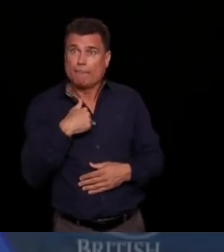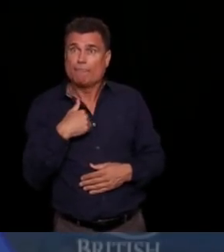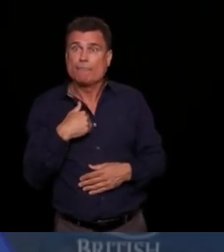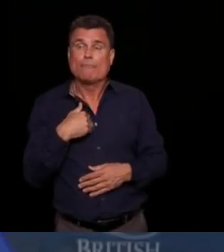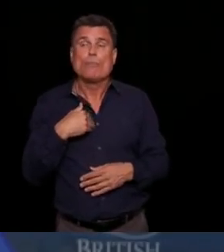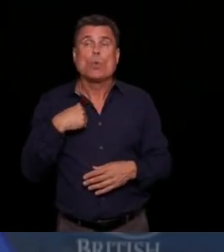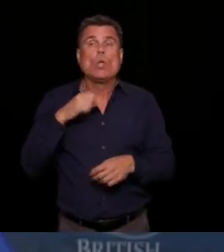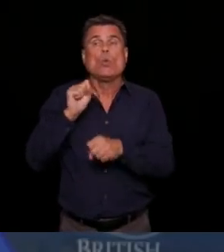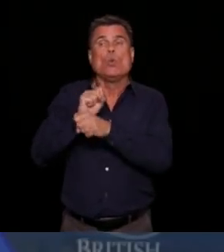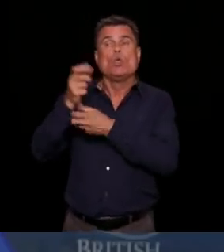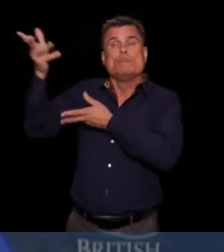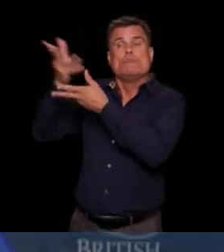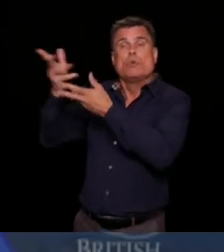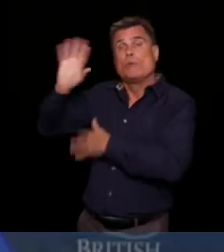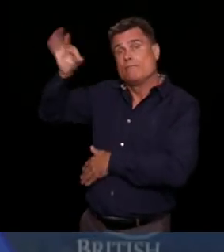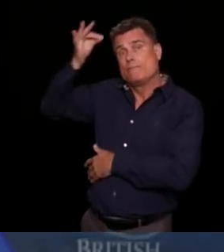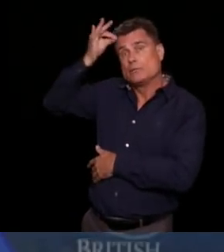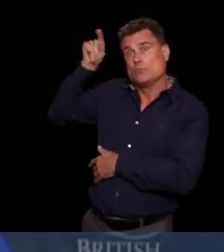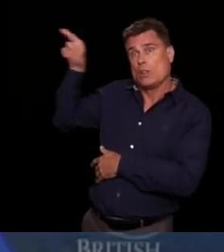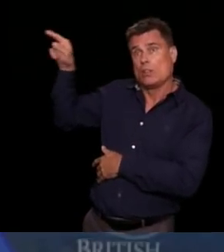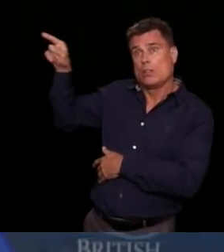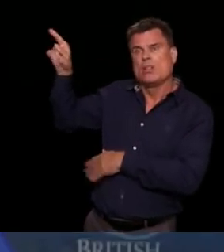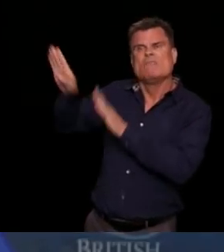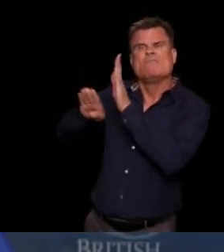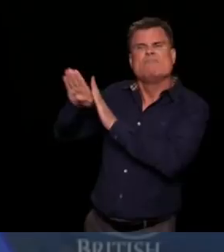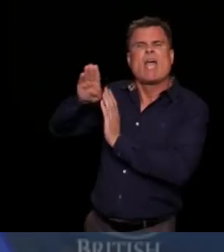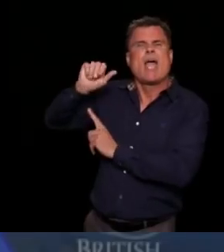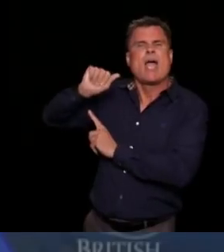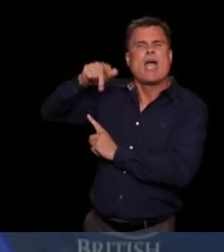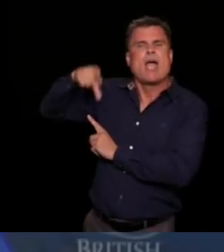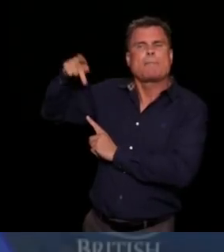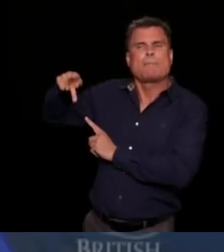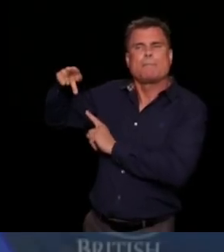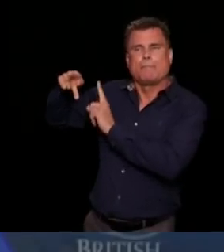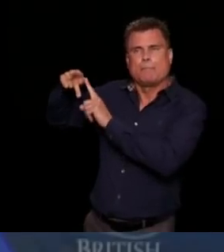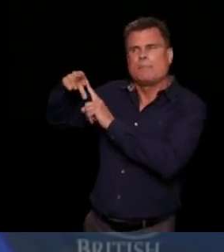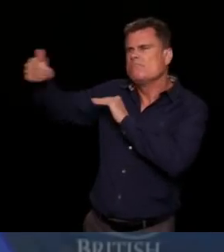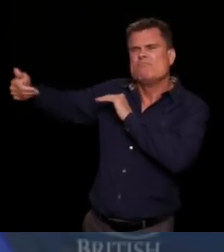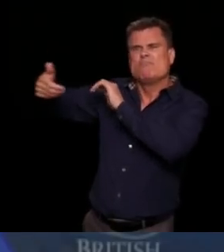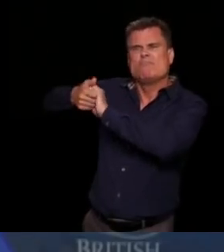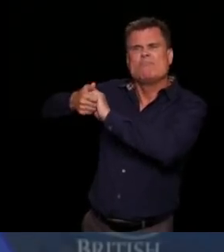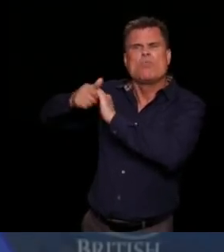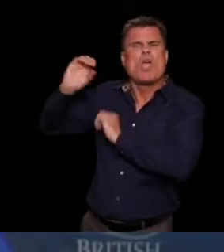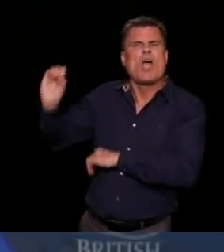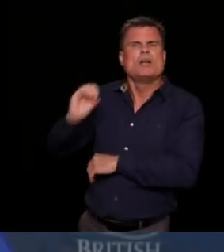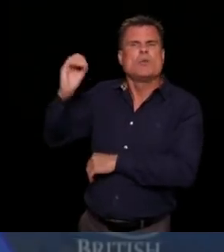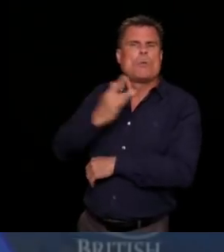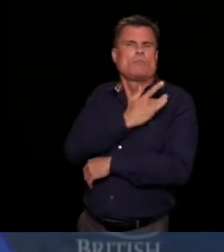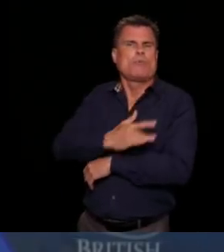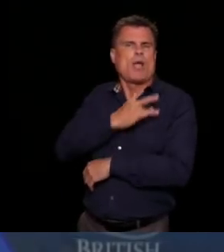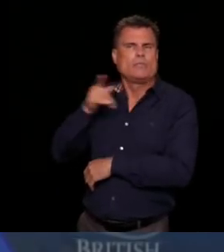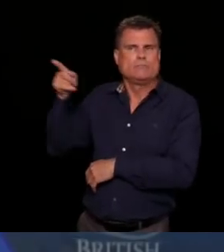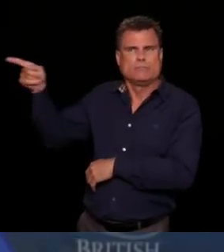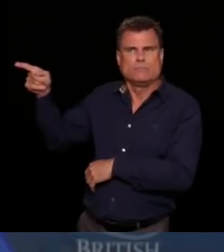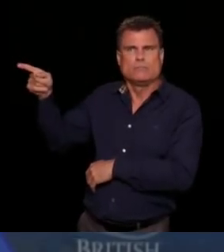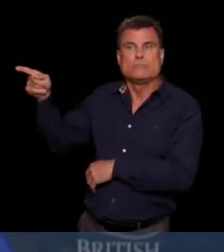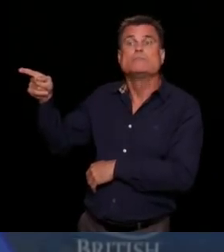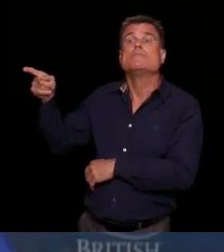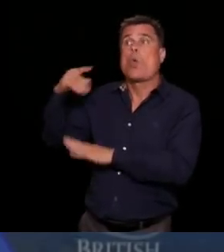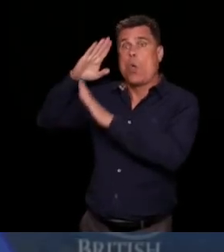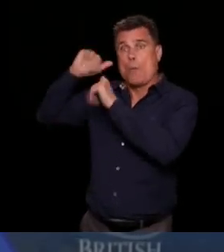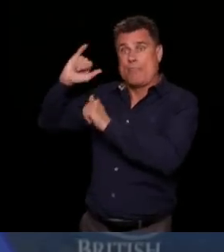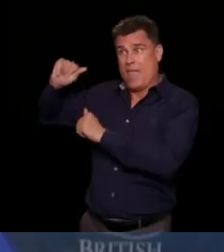has developed an app which is currently being worked on with the government of Ontario, which we worked on to develop the app, and we hope